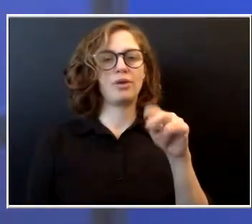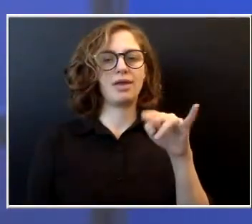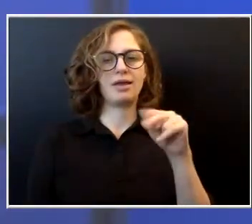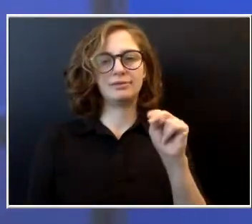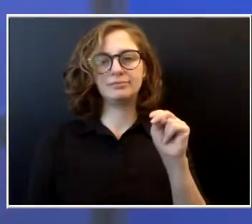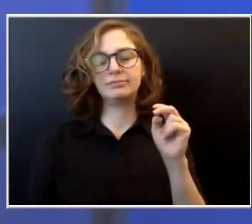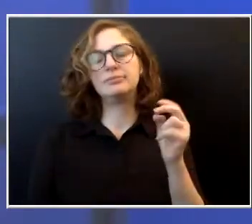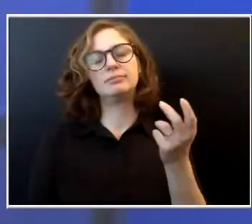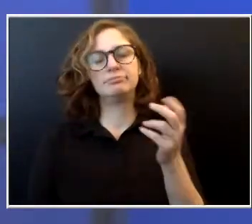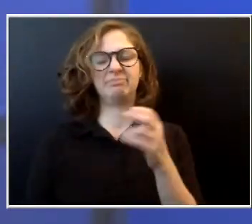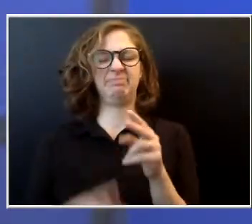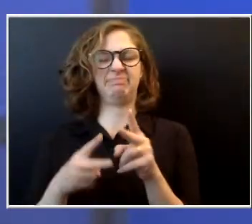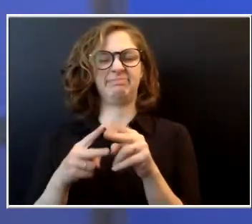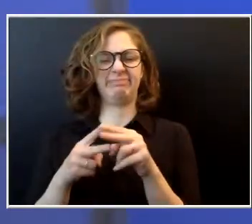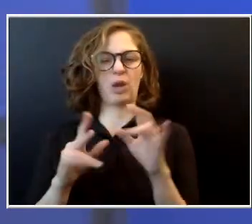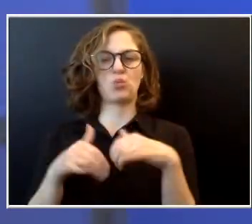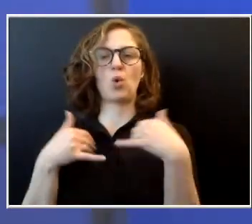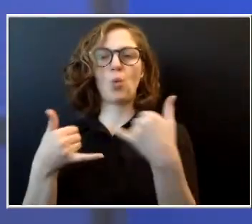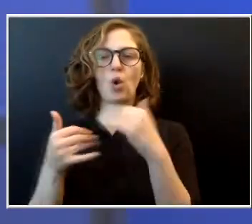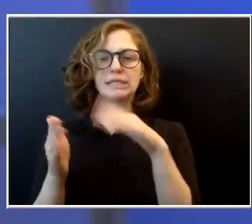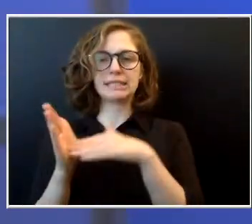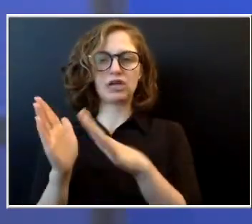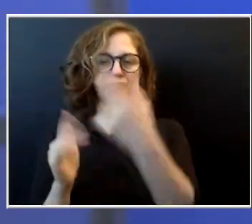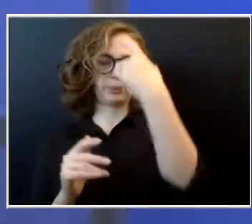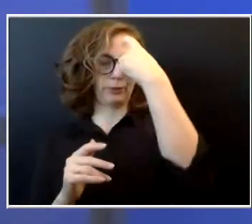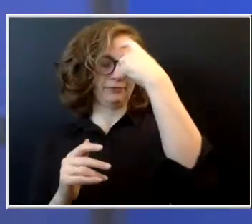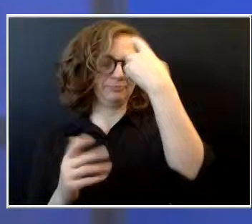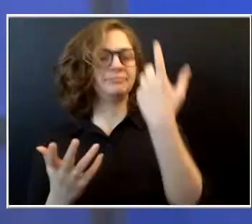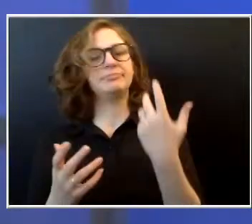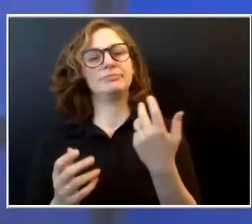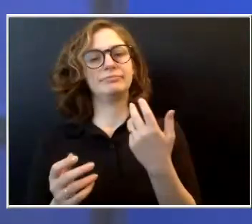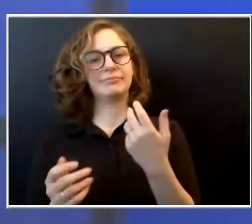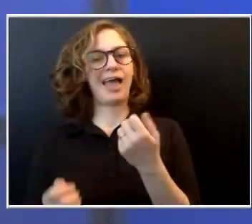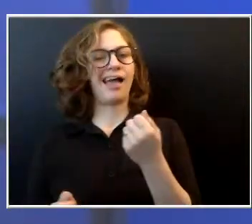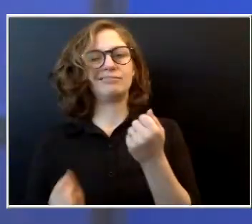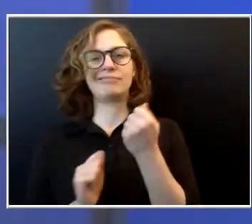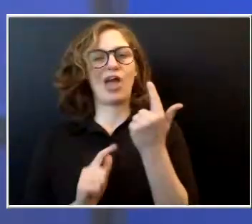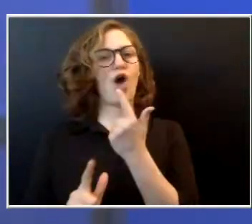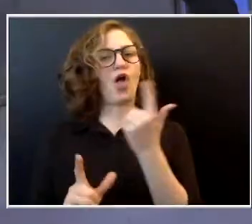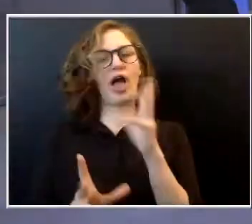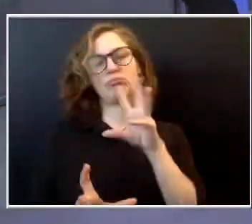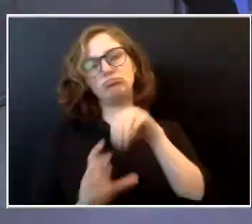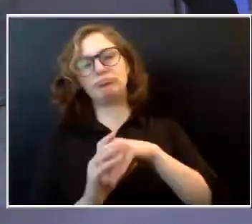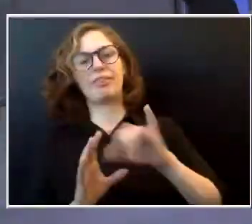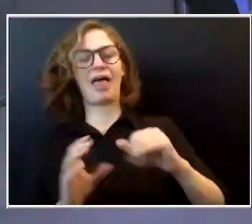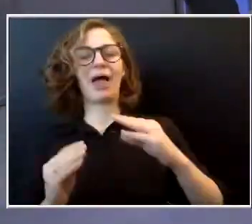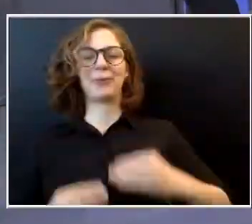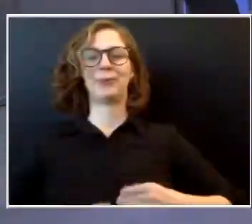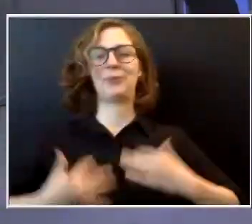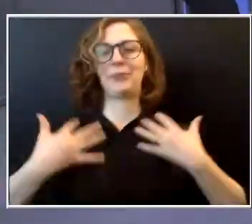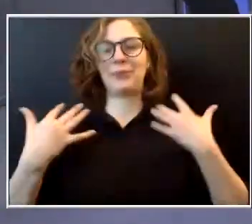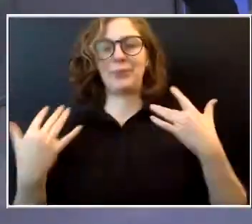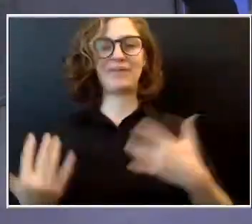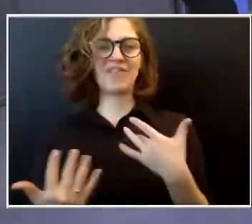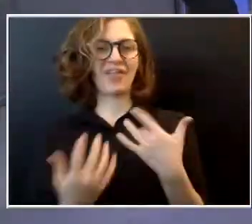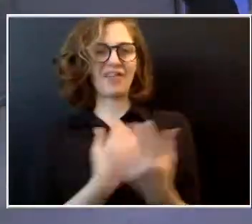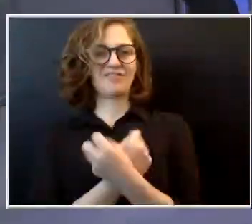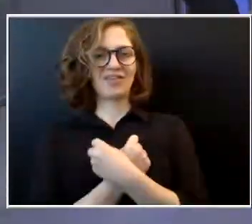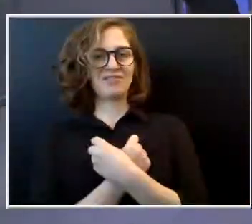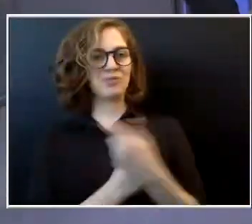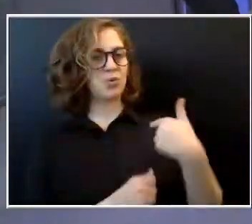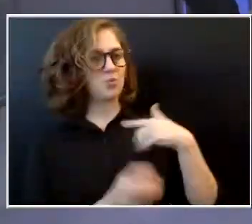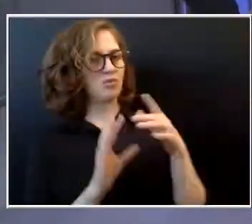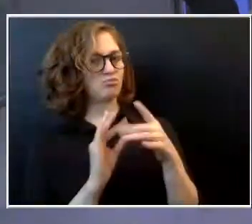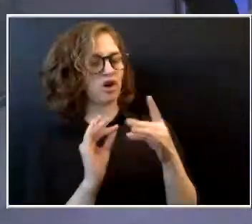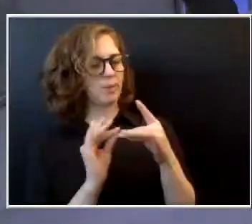ways, and they all contribute to that kind of euphoric sense of love that we get. We were talking about the cardiovascular benefits to being in love,